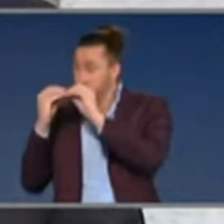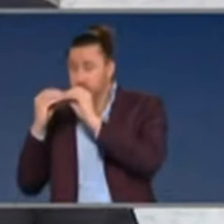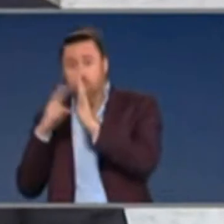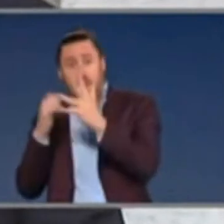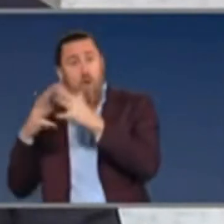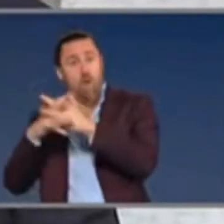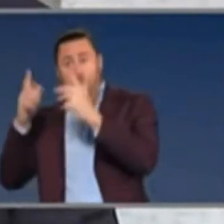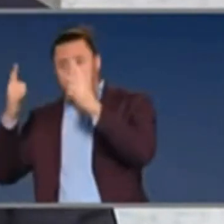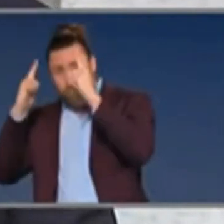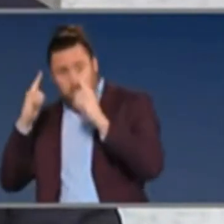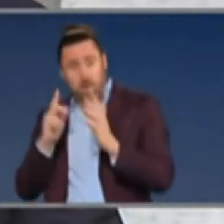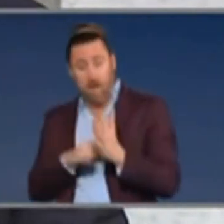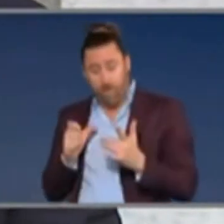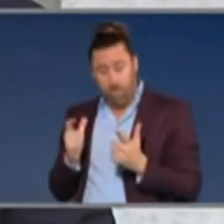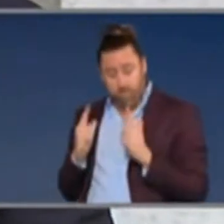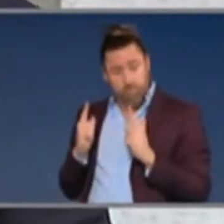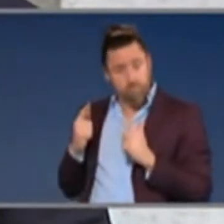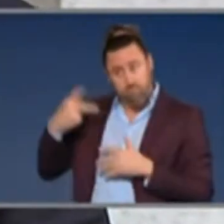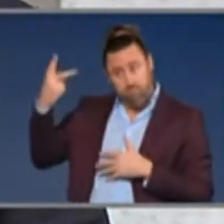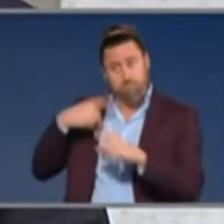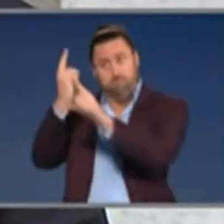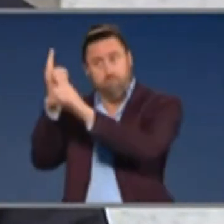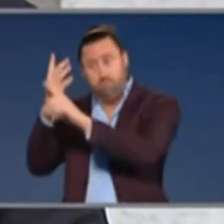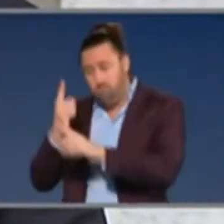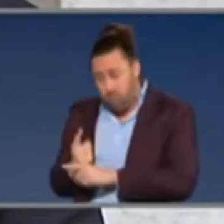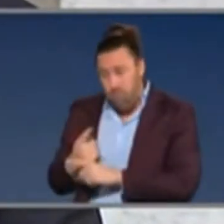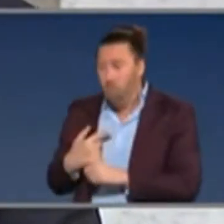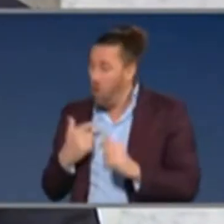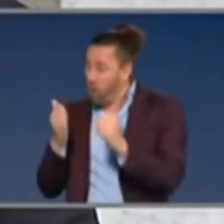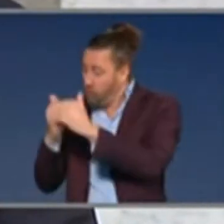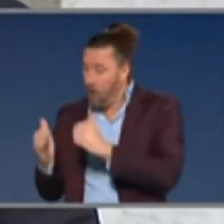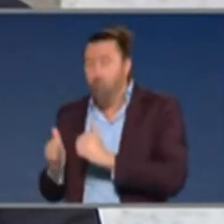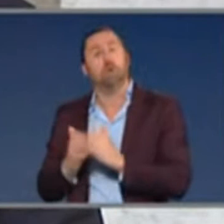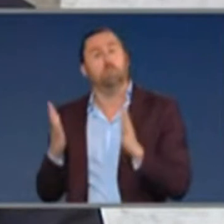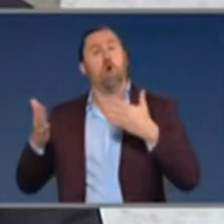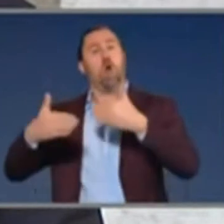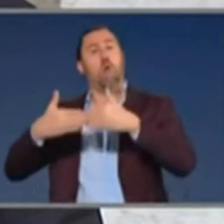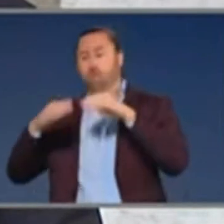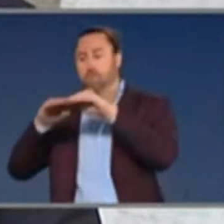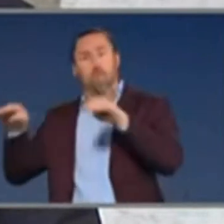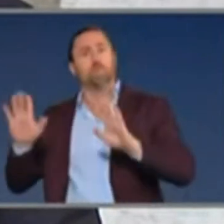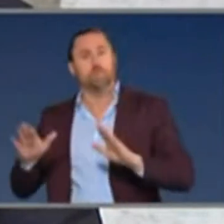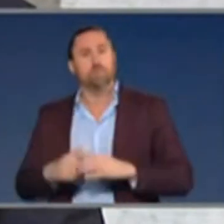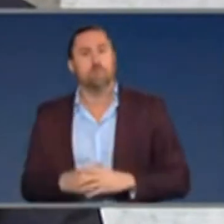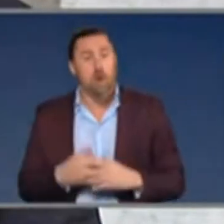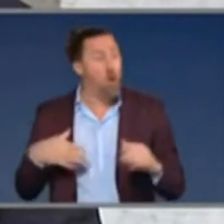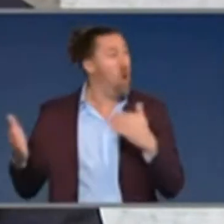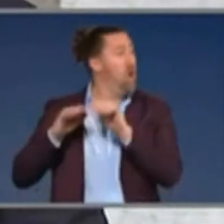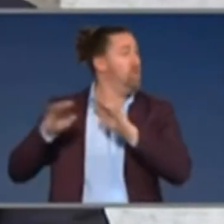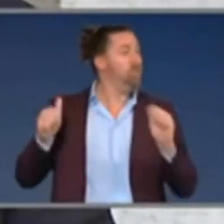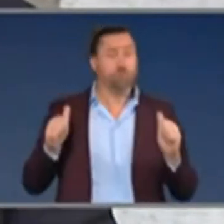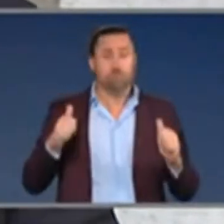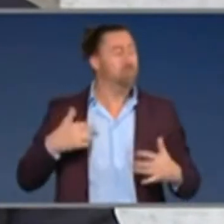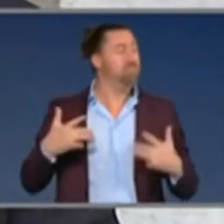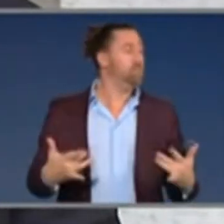Premier, the Victorian Premier. We agreed that was the right response, and then we not only did that, but then we worked together to ensure we